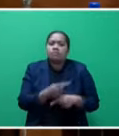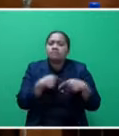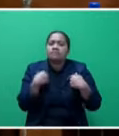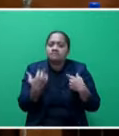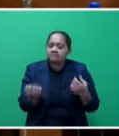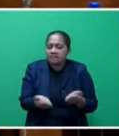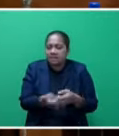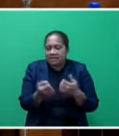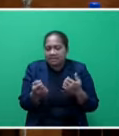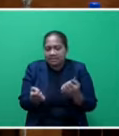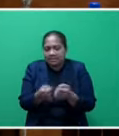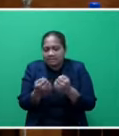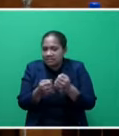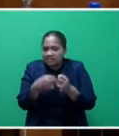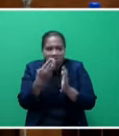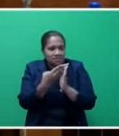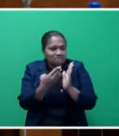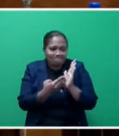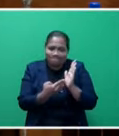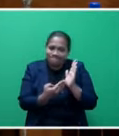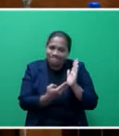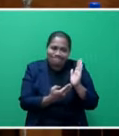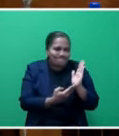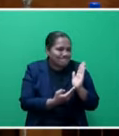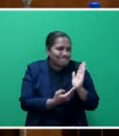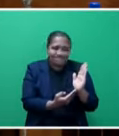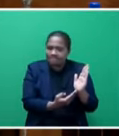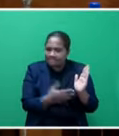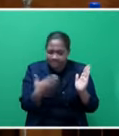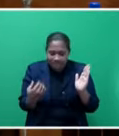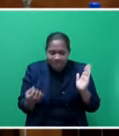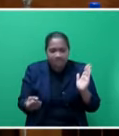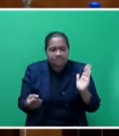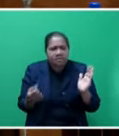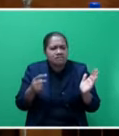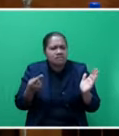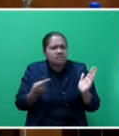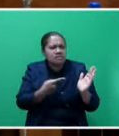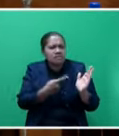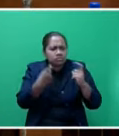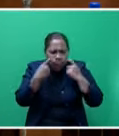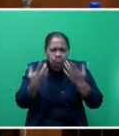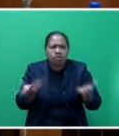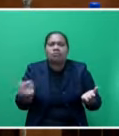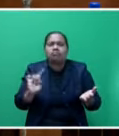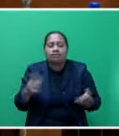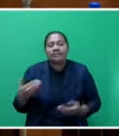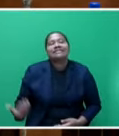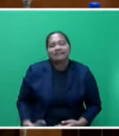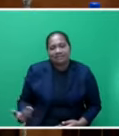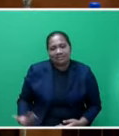many bills coming in. But that is a sign of laziness on the part of